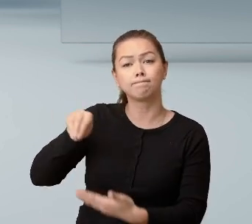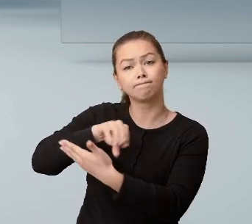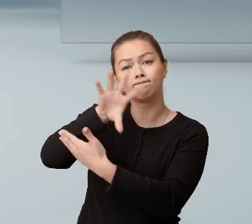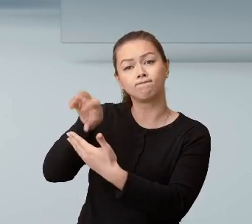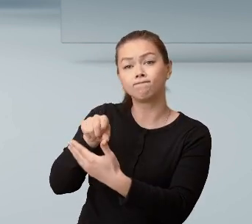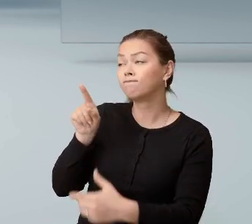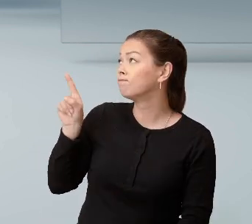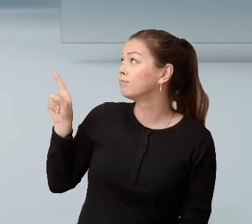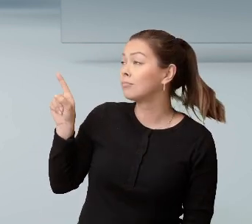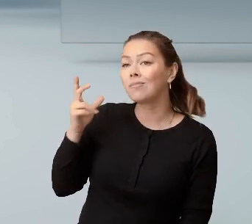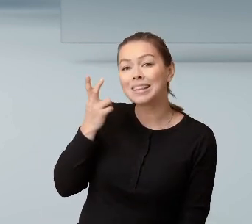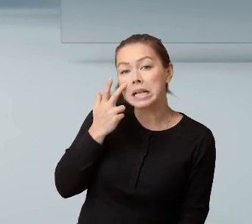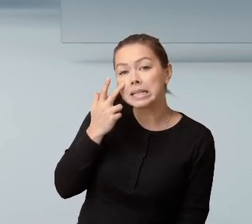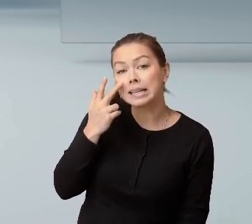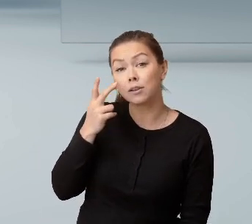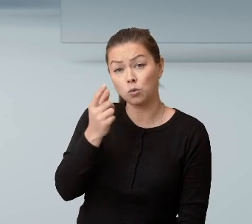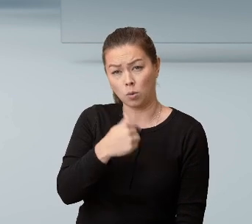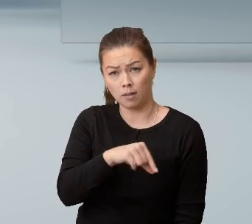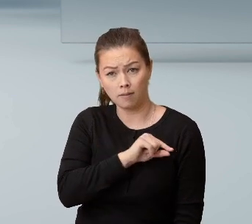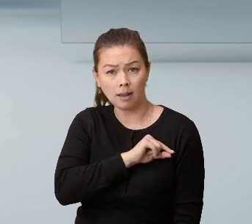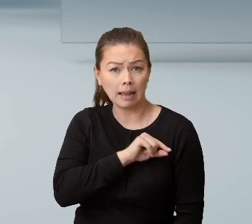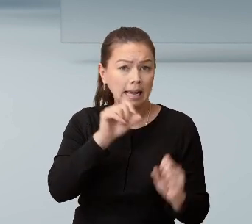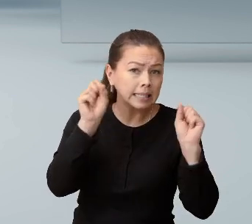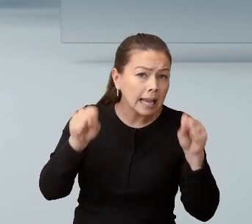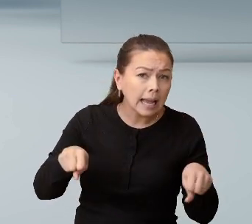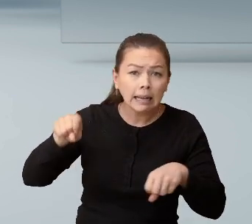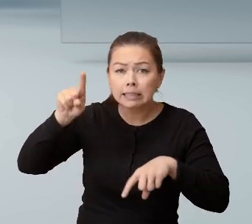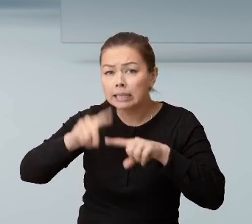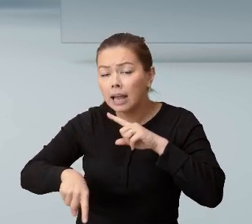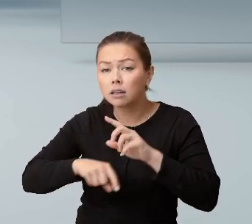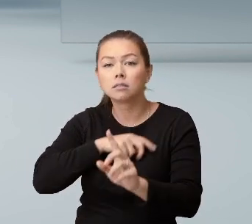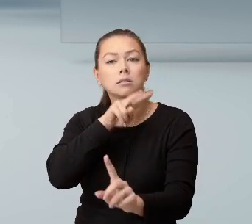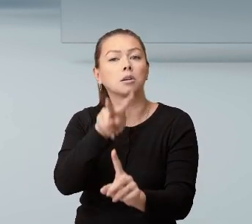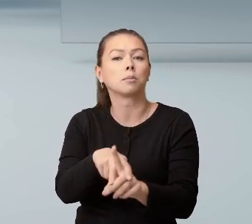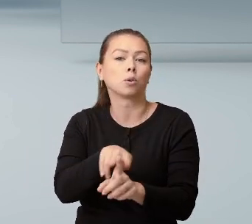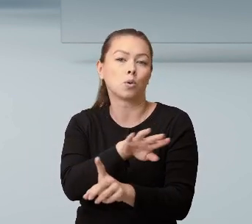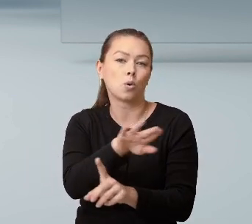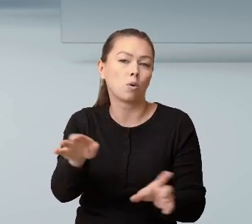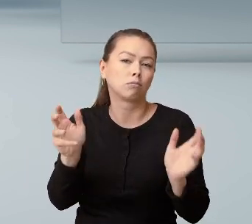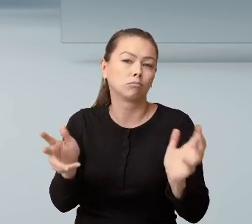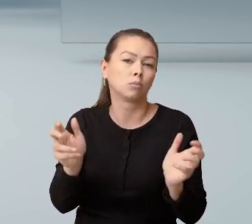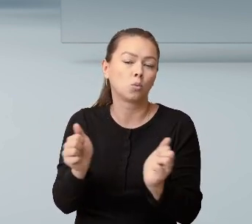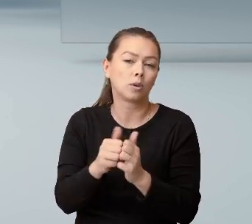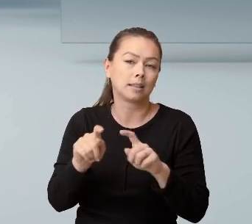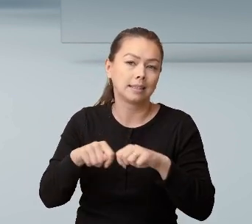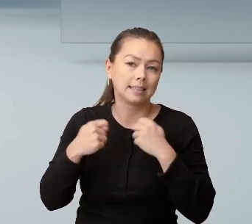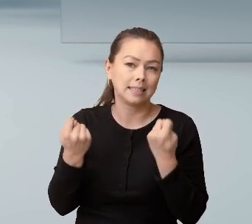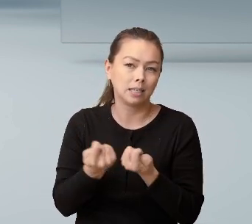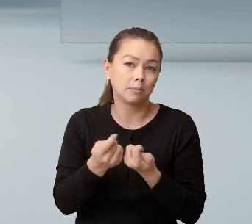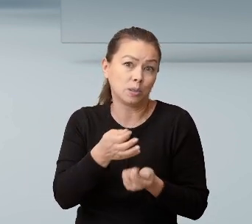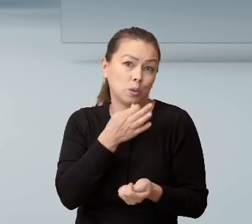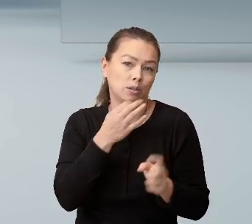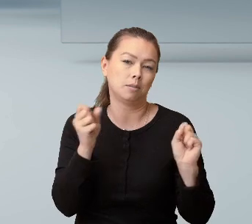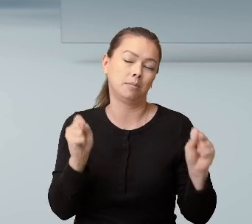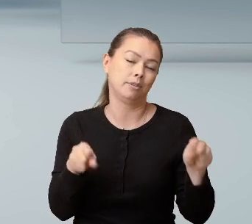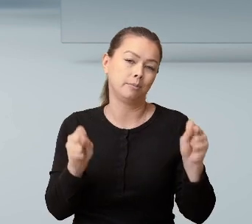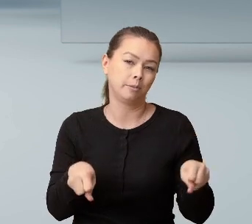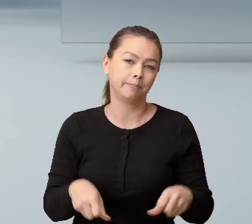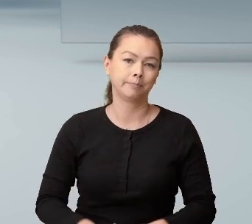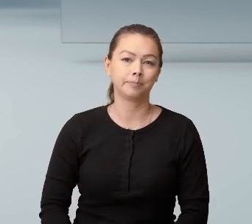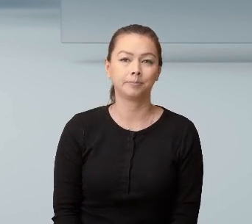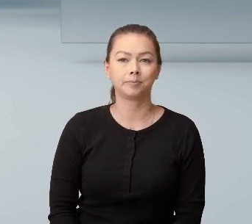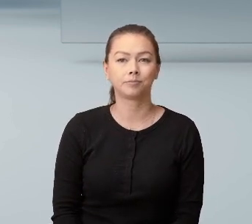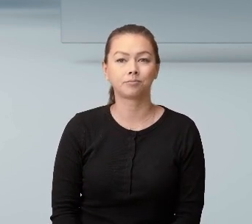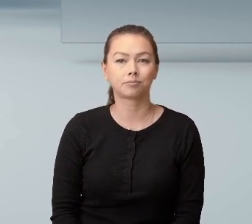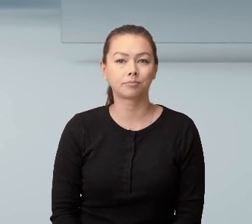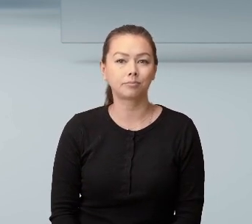QR code to see your eligibility status and book your conversations with our team at your earliest convenience.